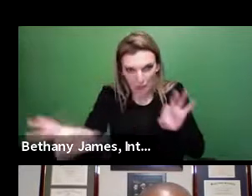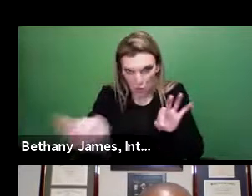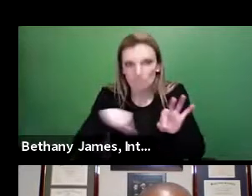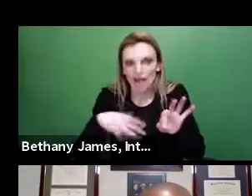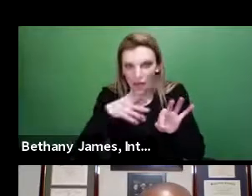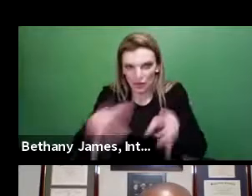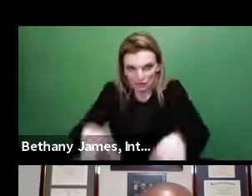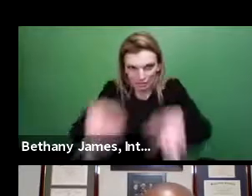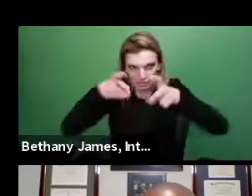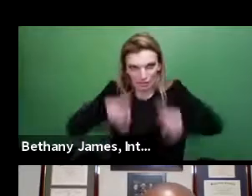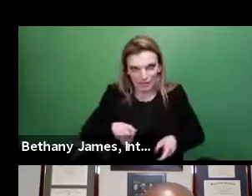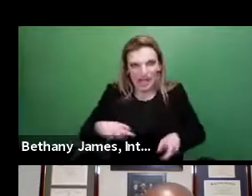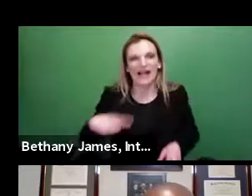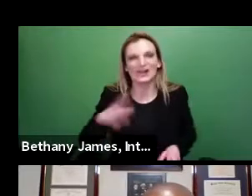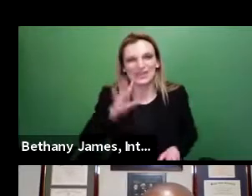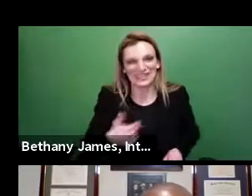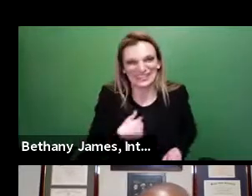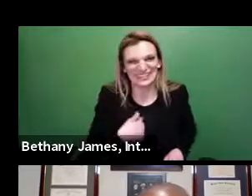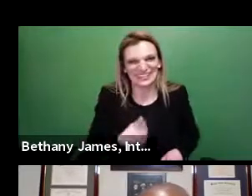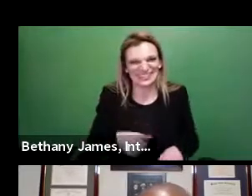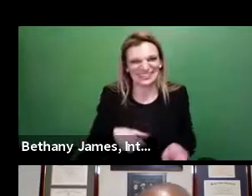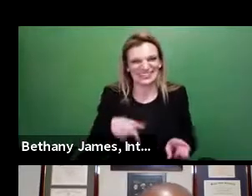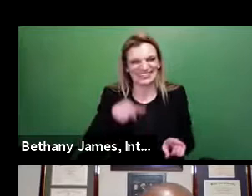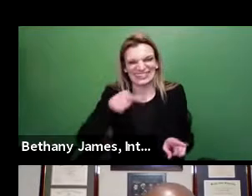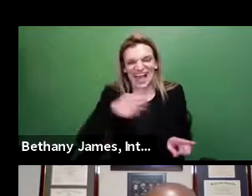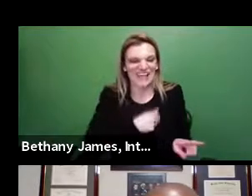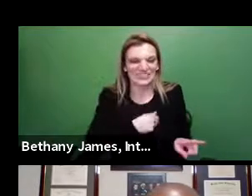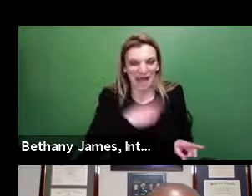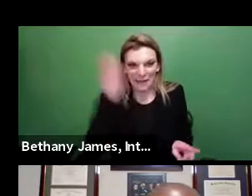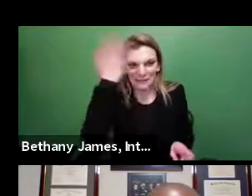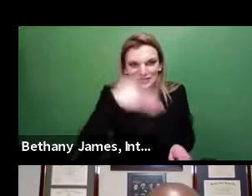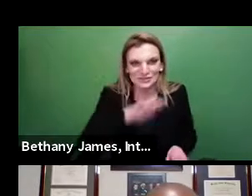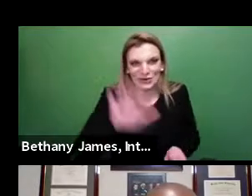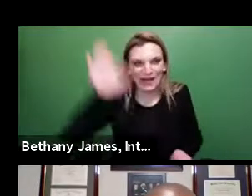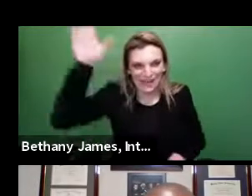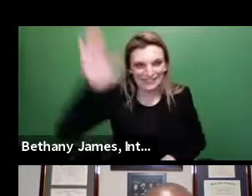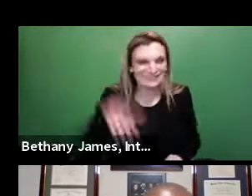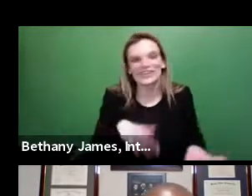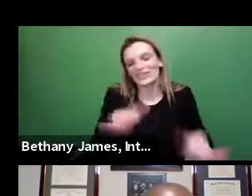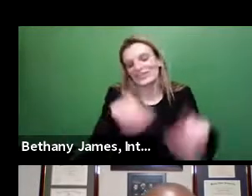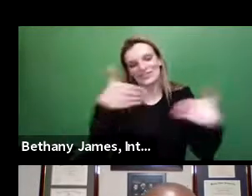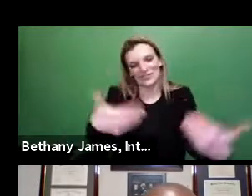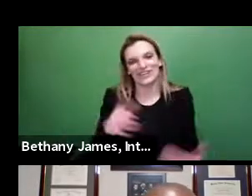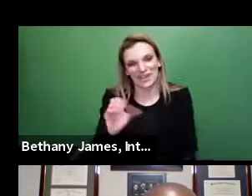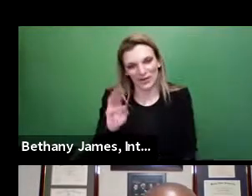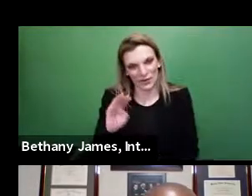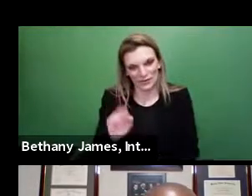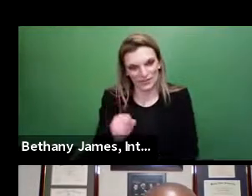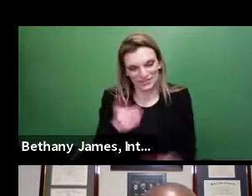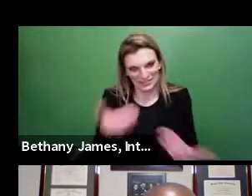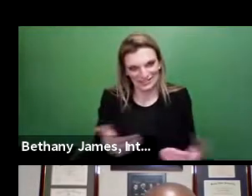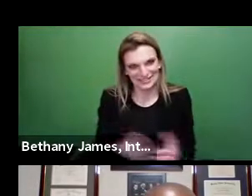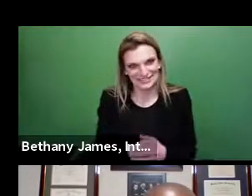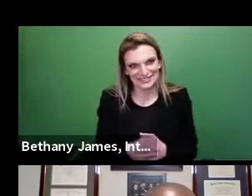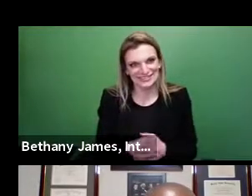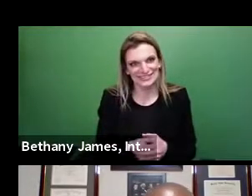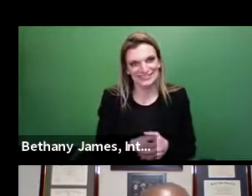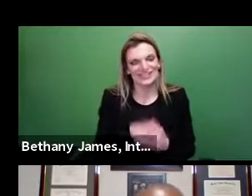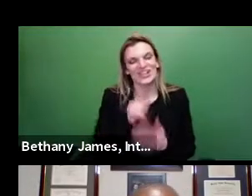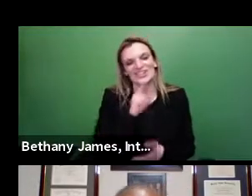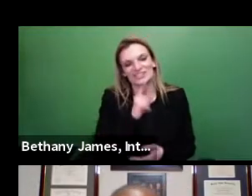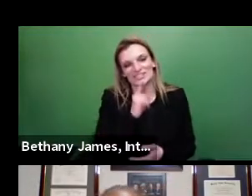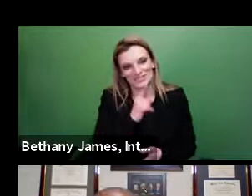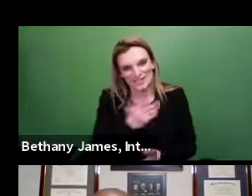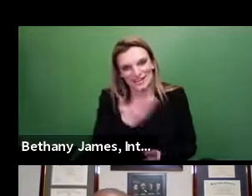one. I didn't see your hand, Commissioner Combs. Okay, go on. But go ahead, Commissioner Combs. Well, you're very kind, and thank